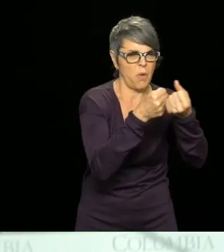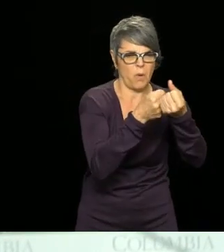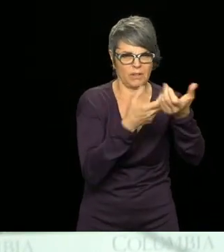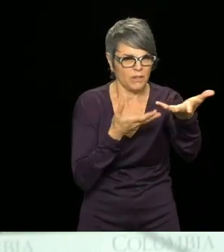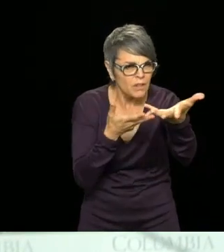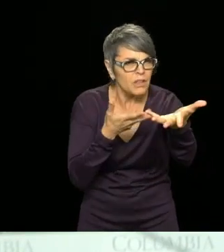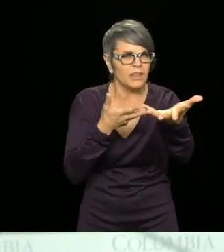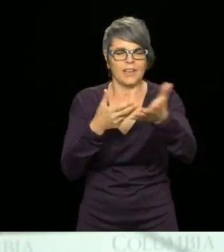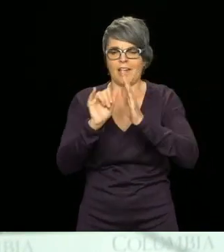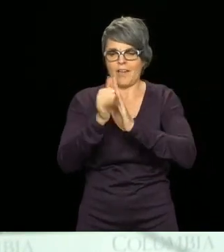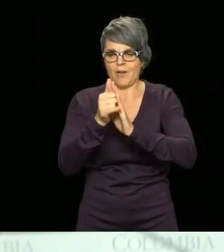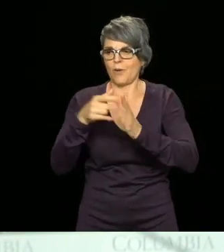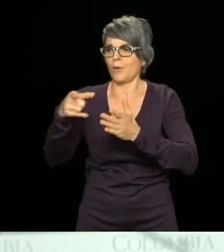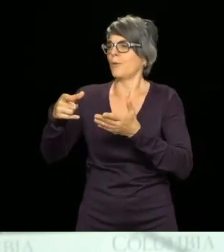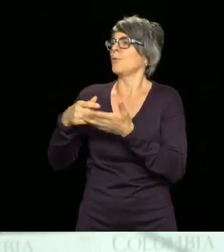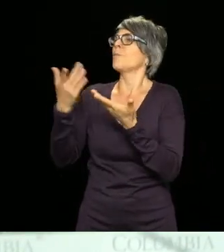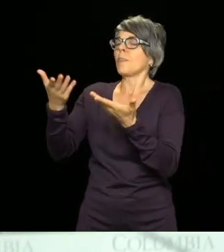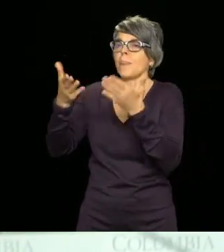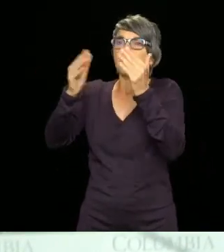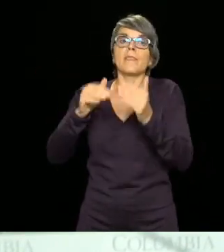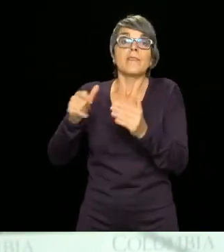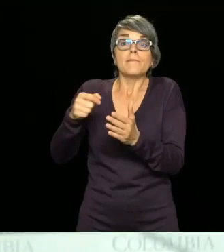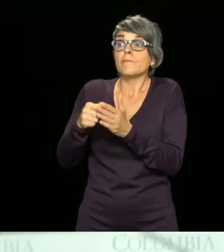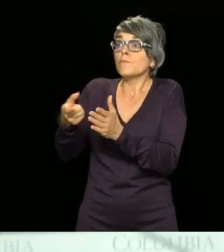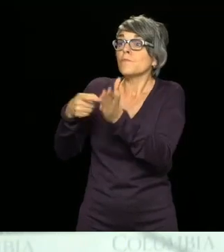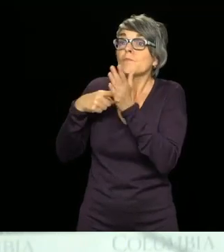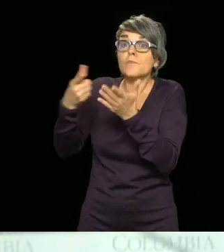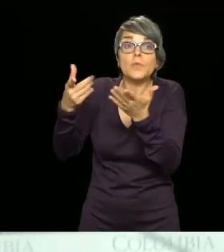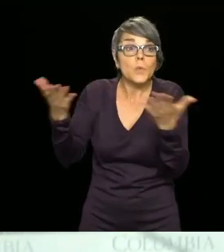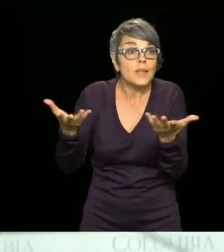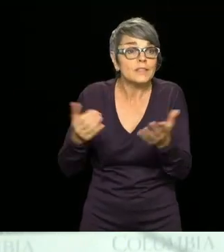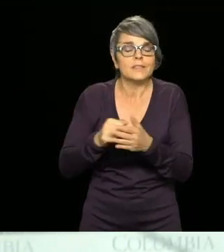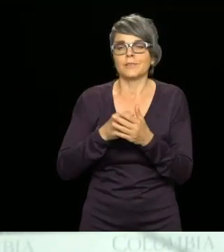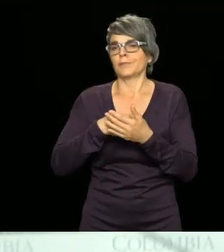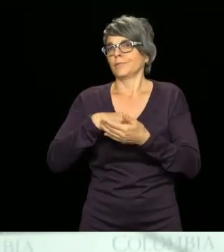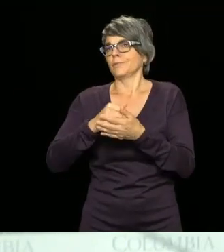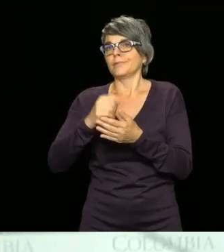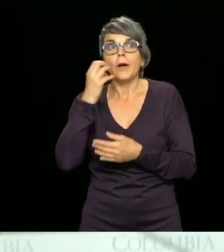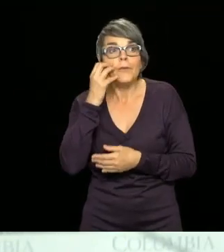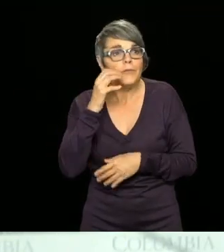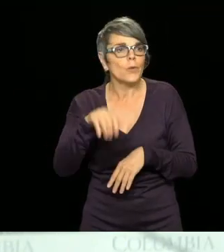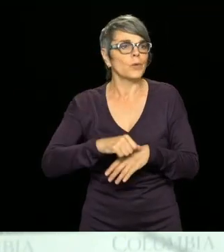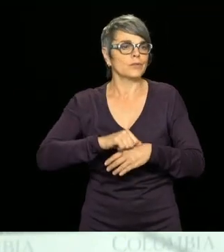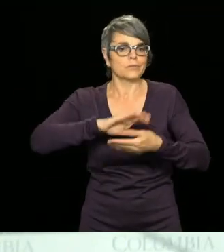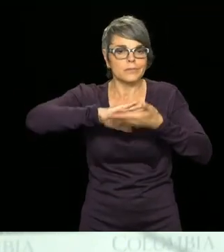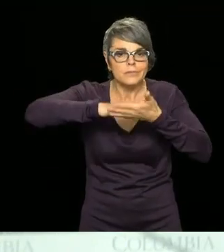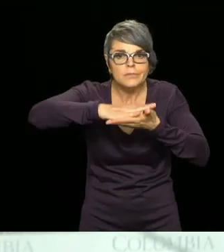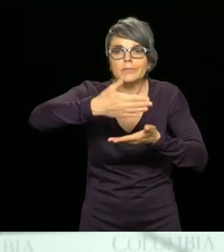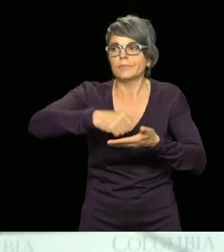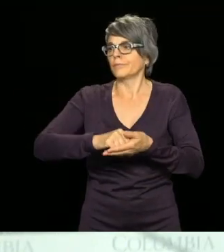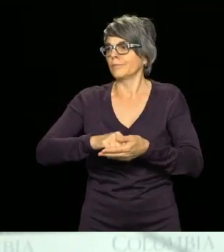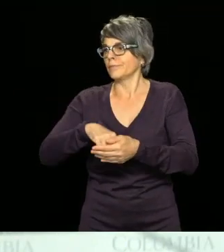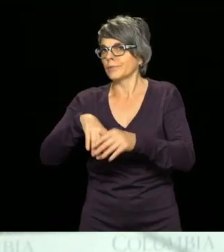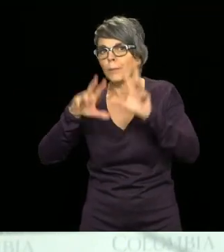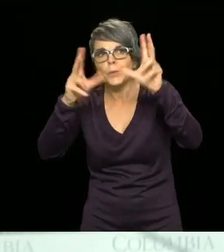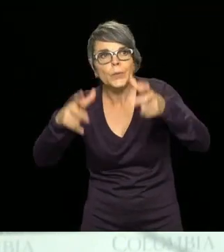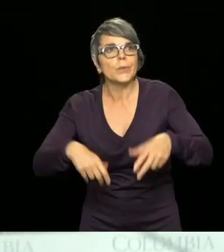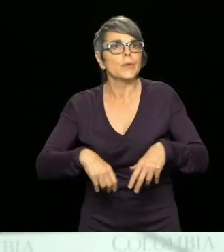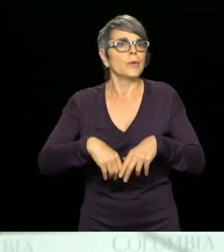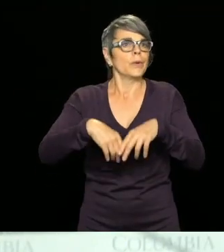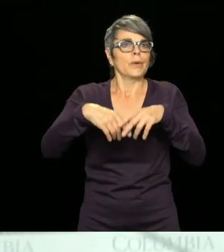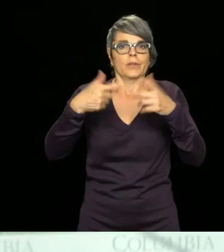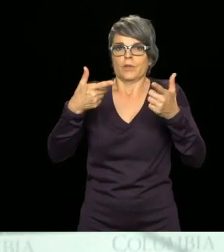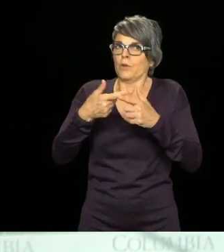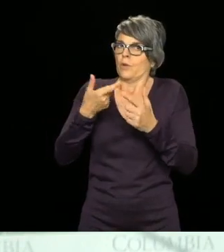phones and laptops and computer systems. And so we worked very hard to put in place cell phones